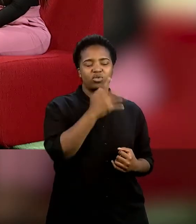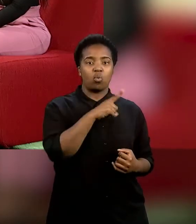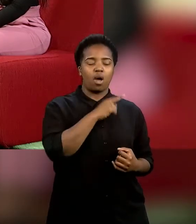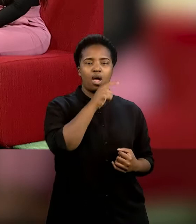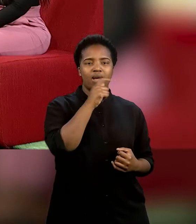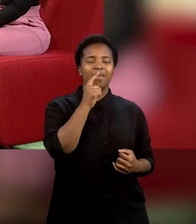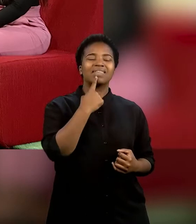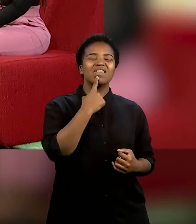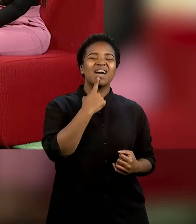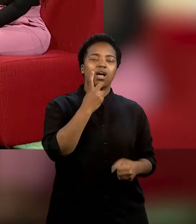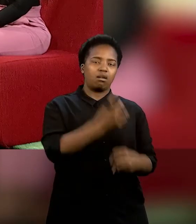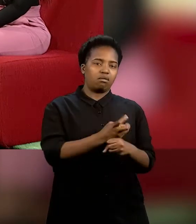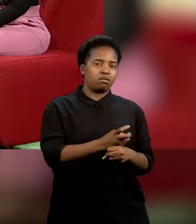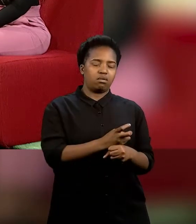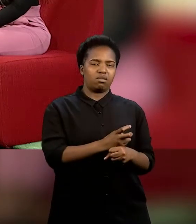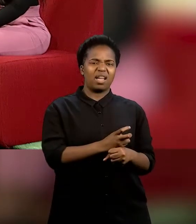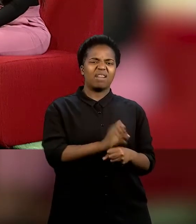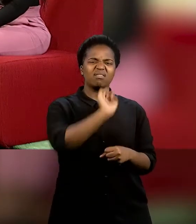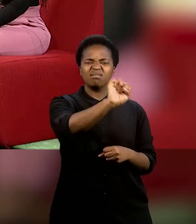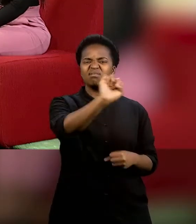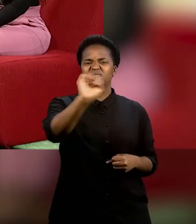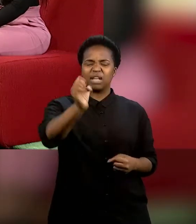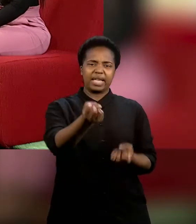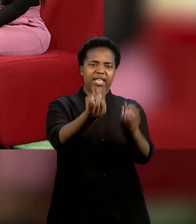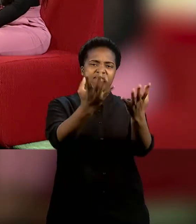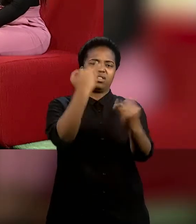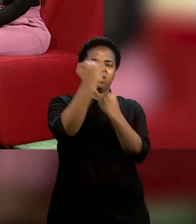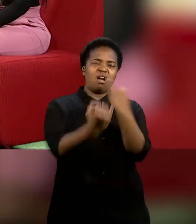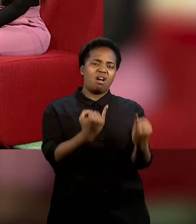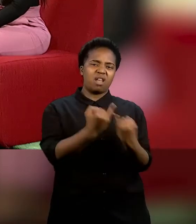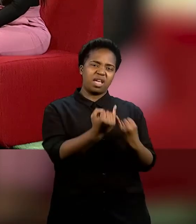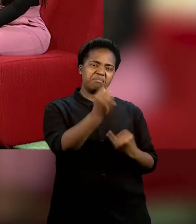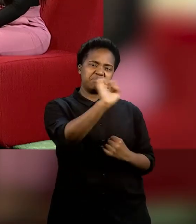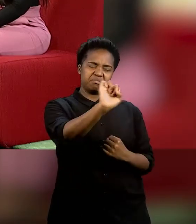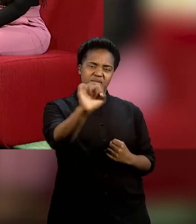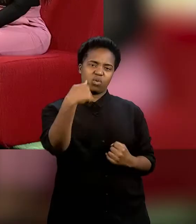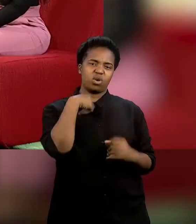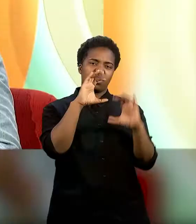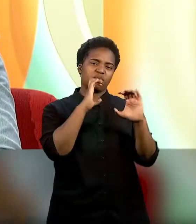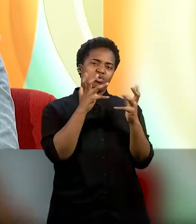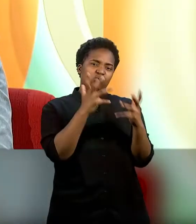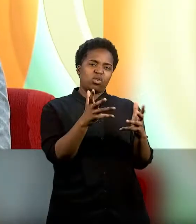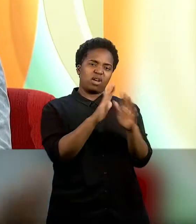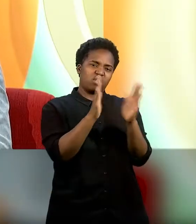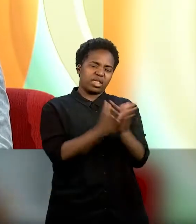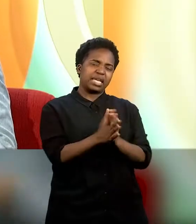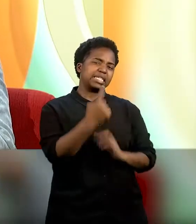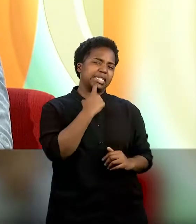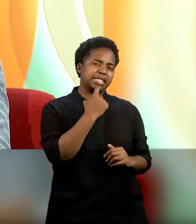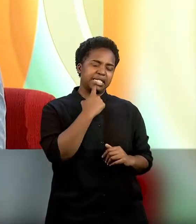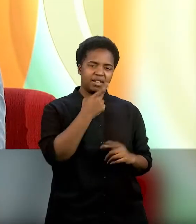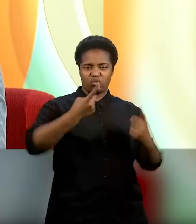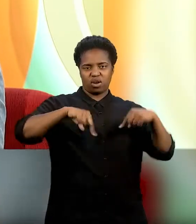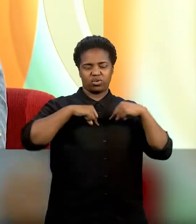who she's talking about. And everybody else has their own name that she will communicate with. And that's how we communicate. Everything else